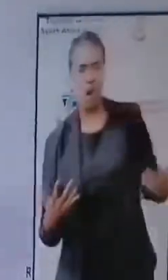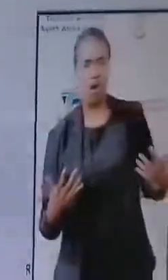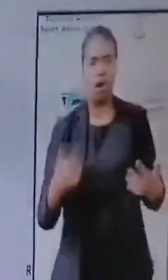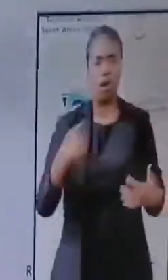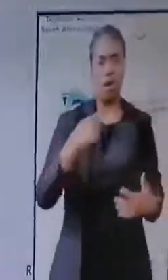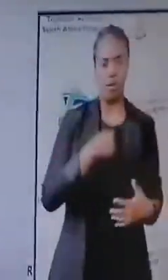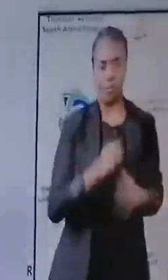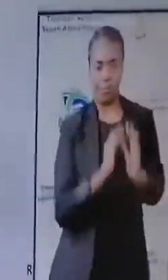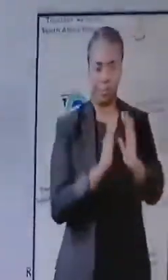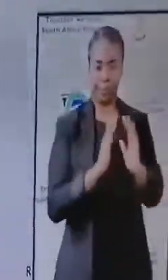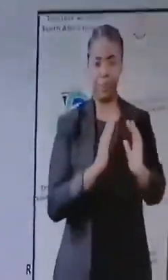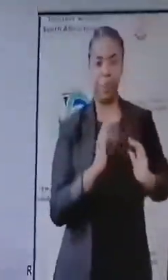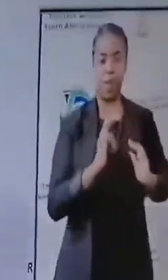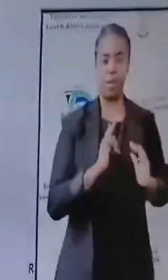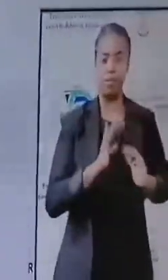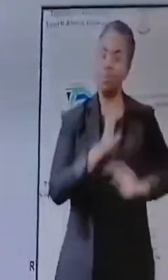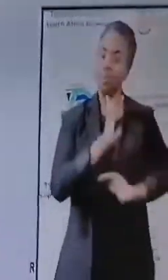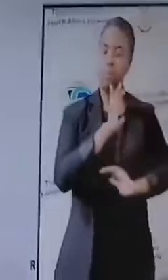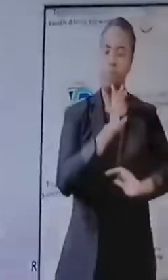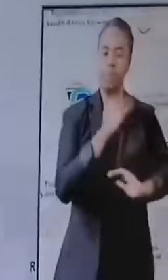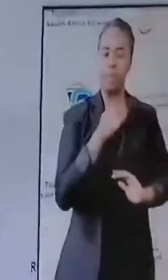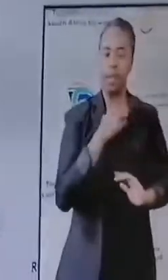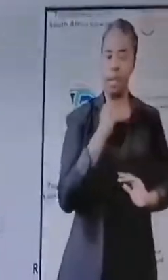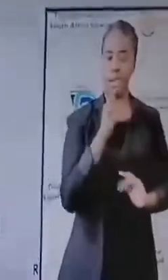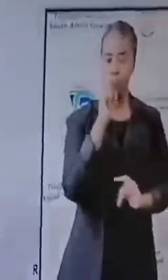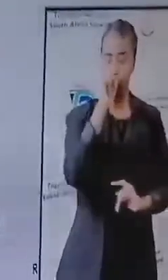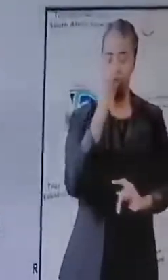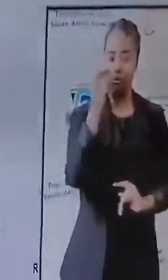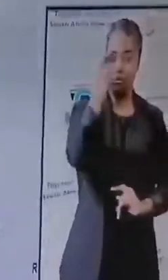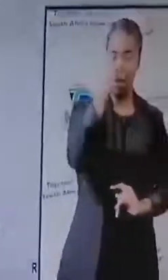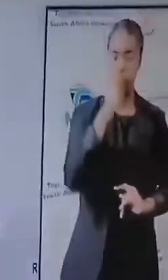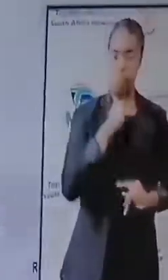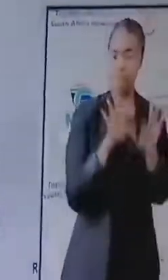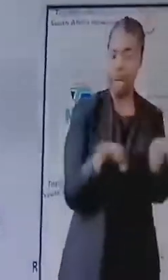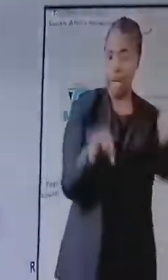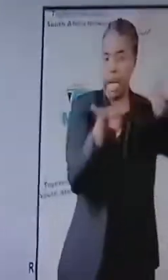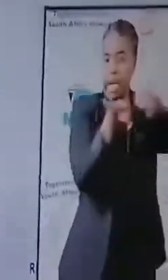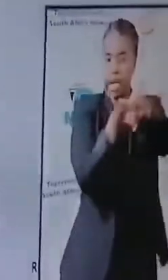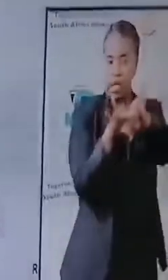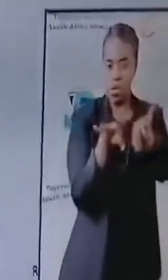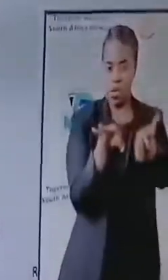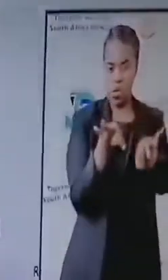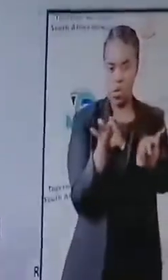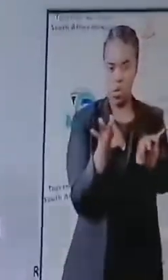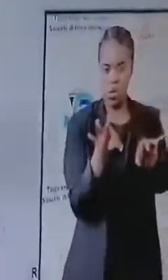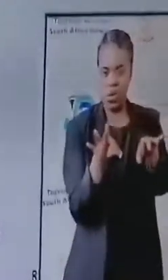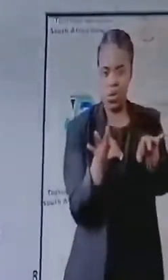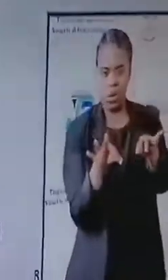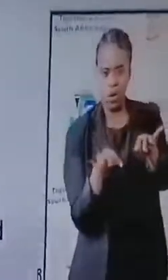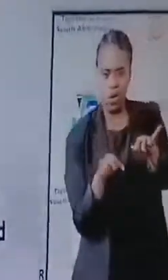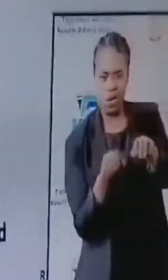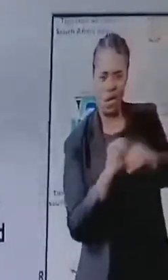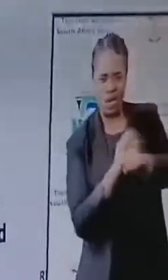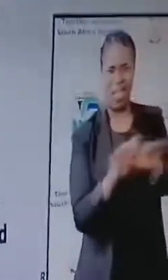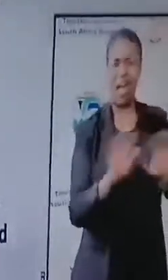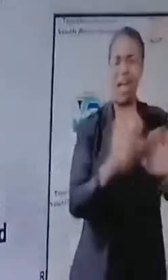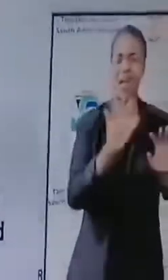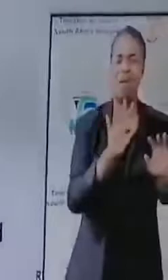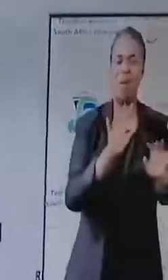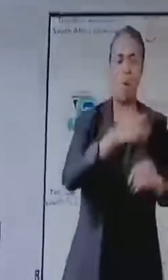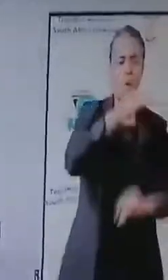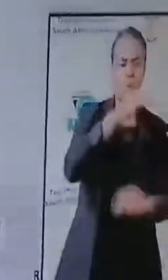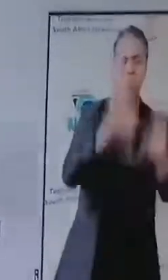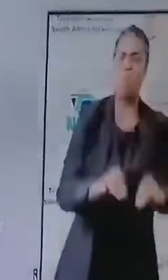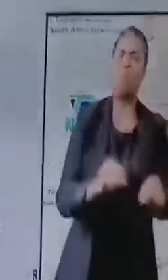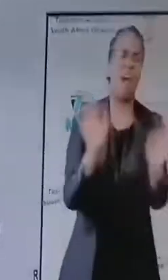morals that you know supersede everything and decided to smuggle in the fight against alcohol and